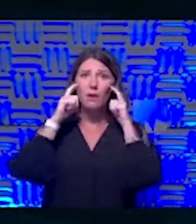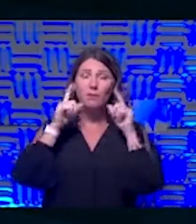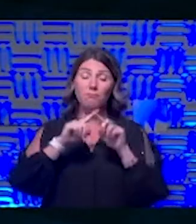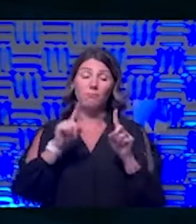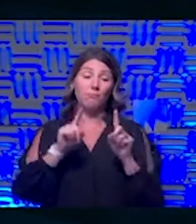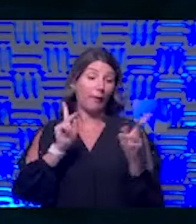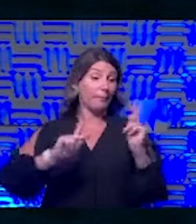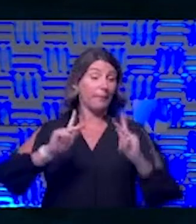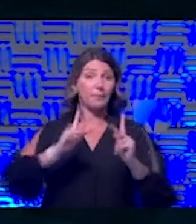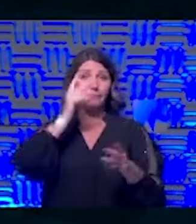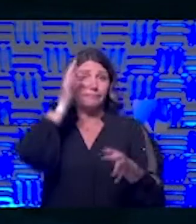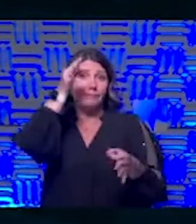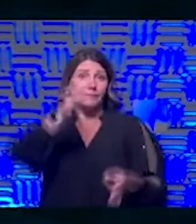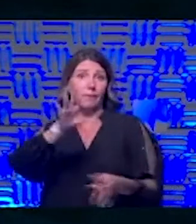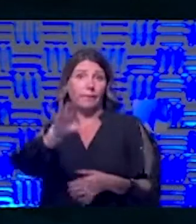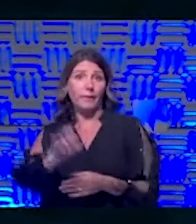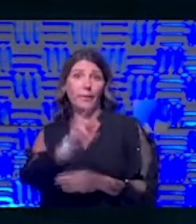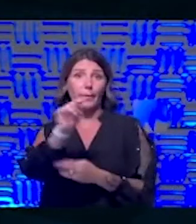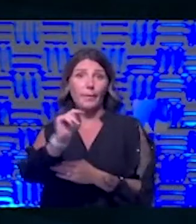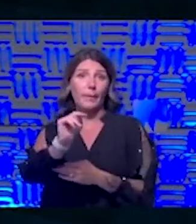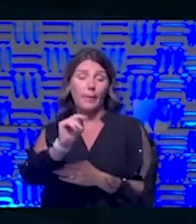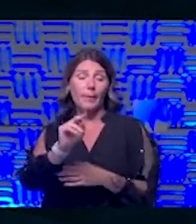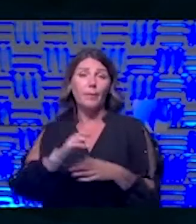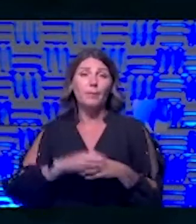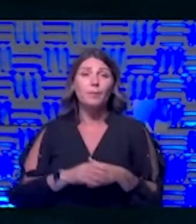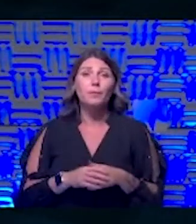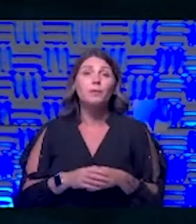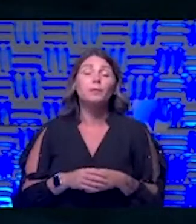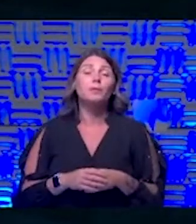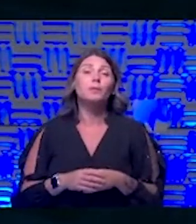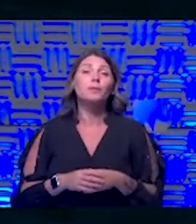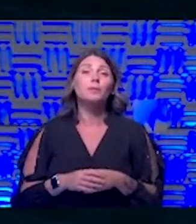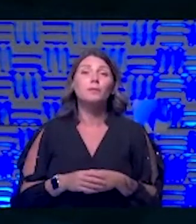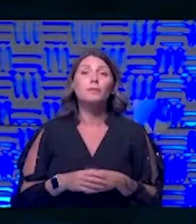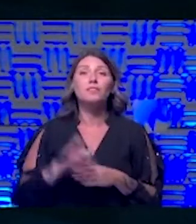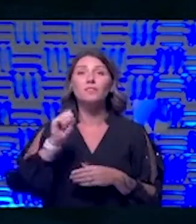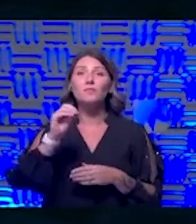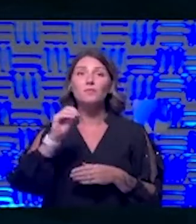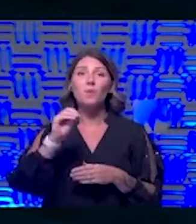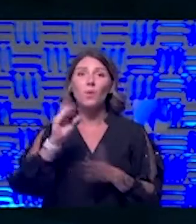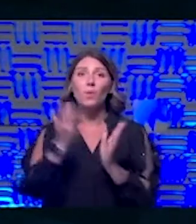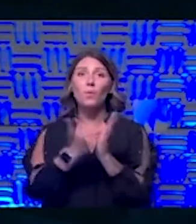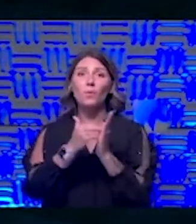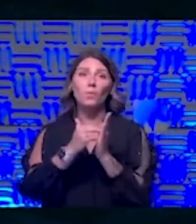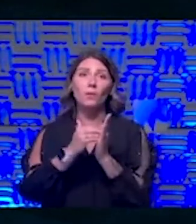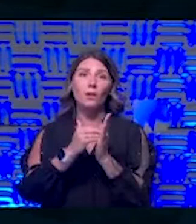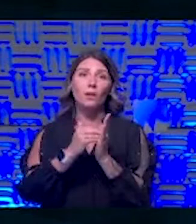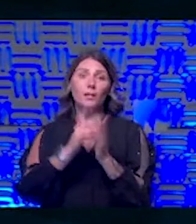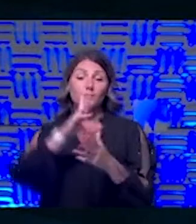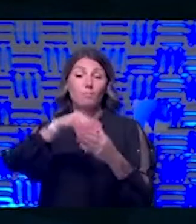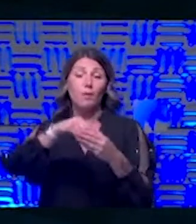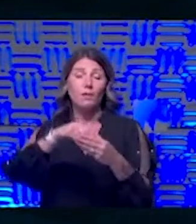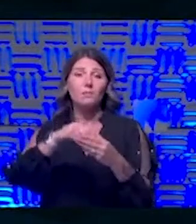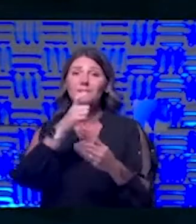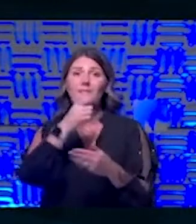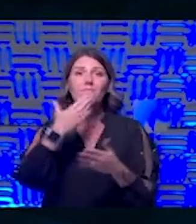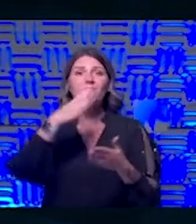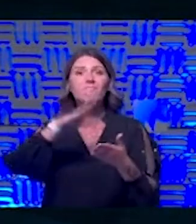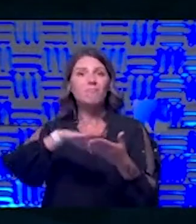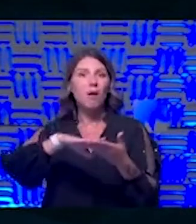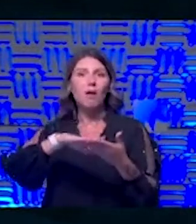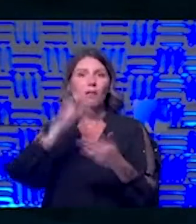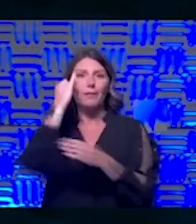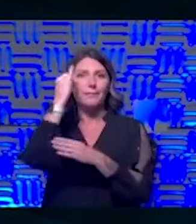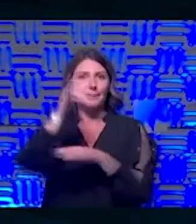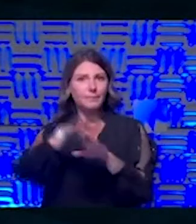their own thing. So as far as the stepwise, re-engagement, I don't think that's a bad idea. I think that,